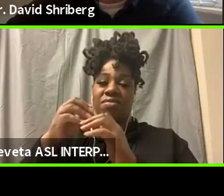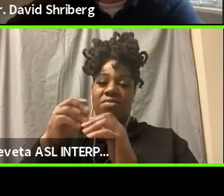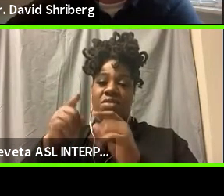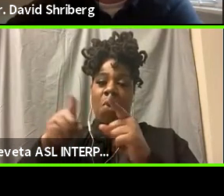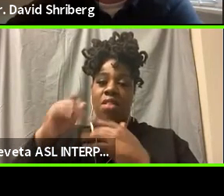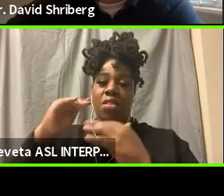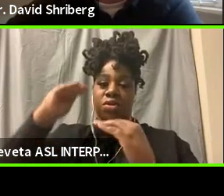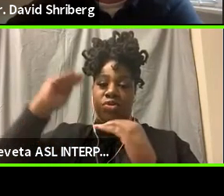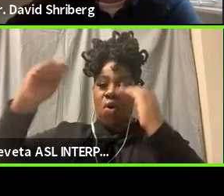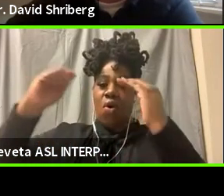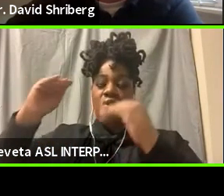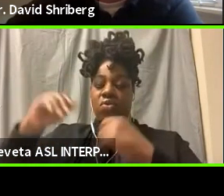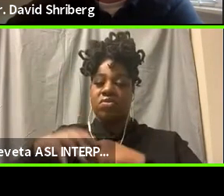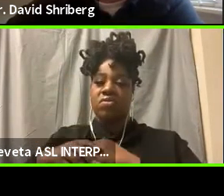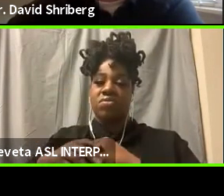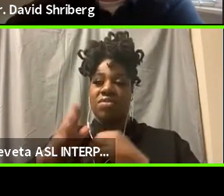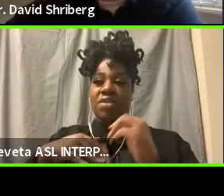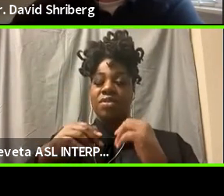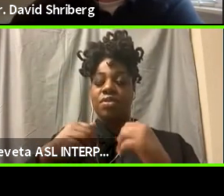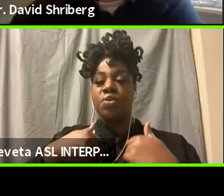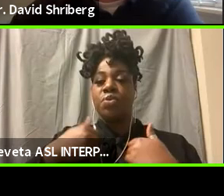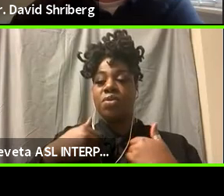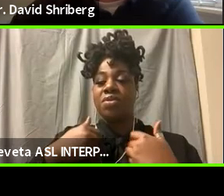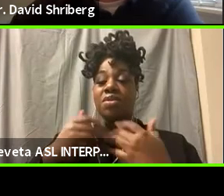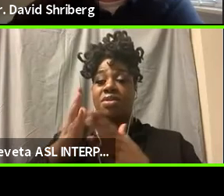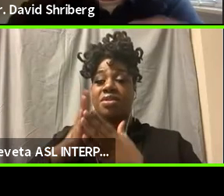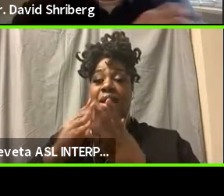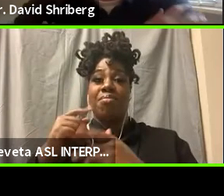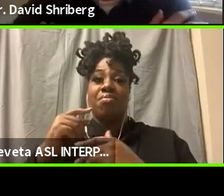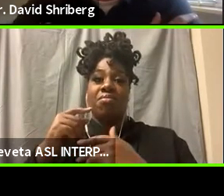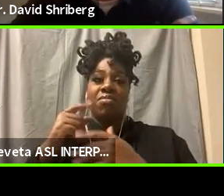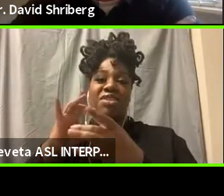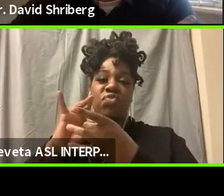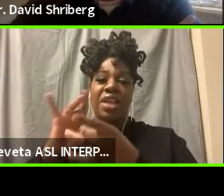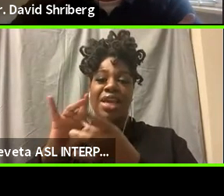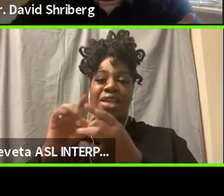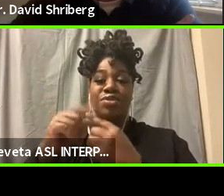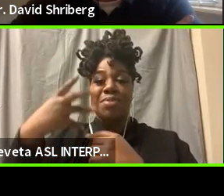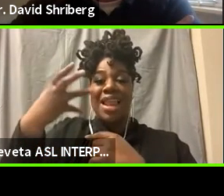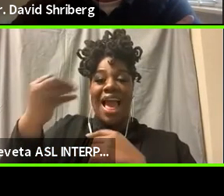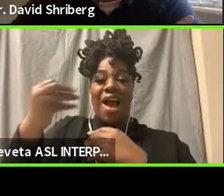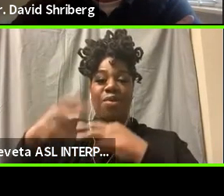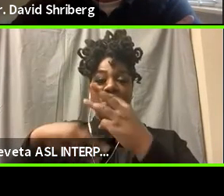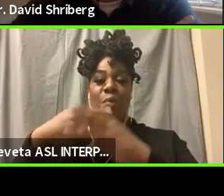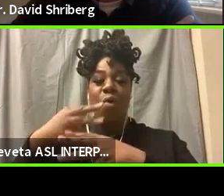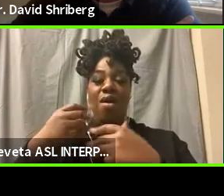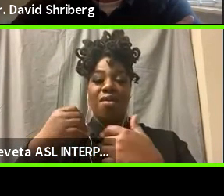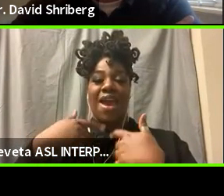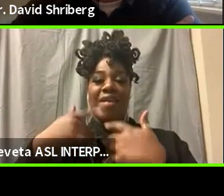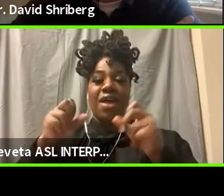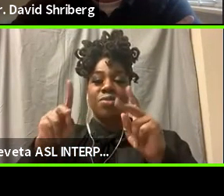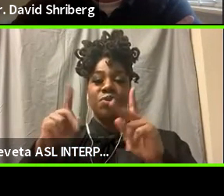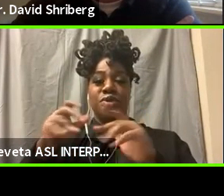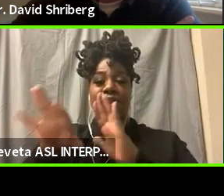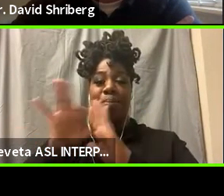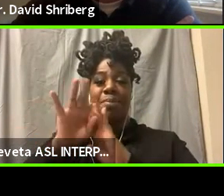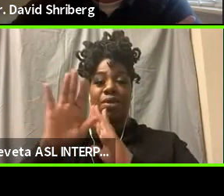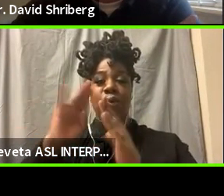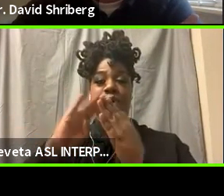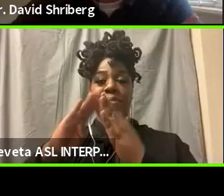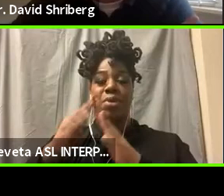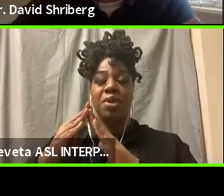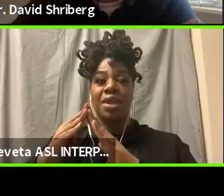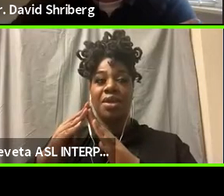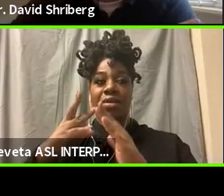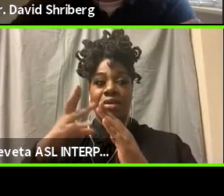in youth. And some of that is about, you know, being out in the world and being able to choose your community and being able